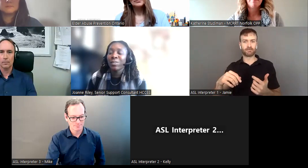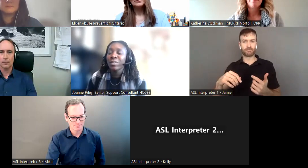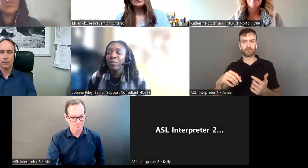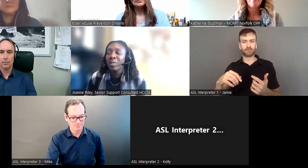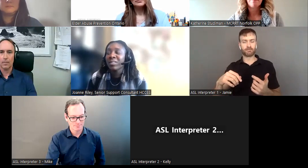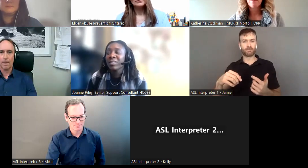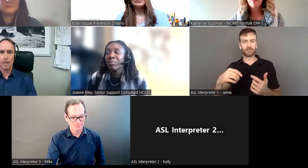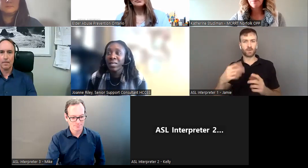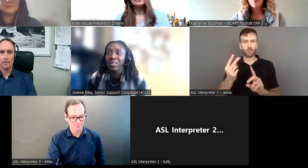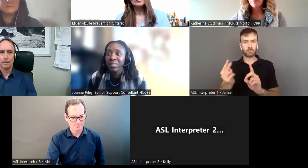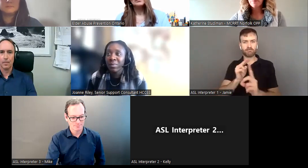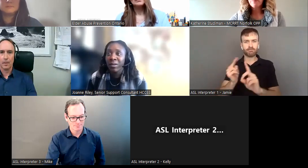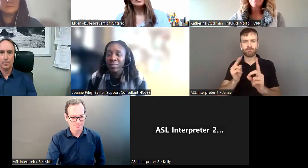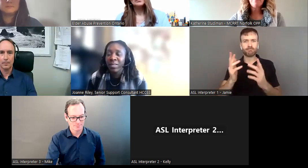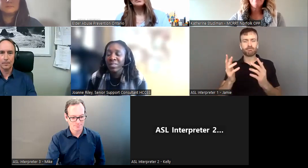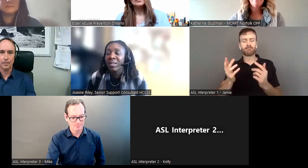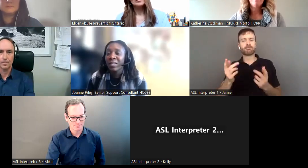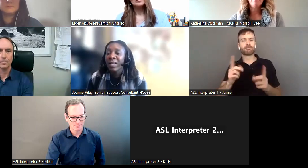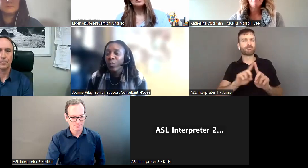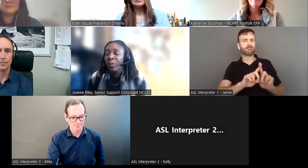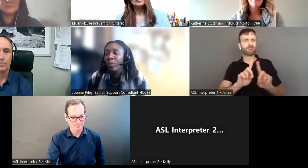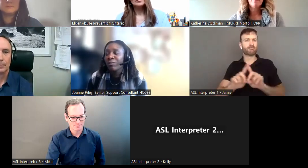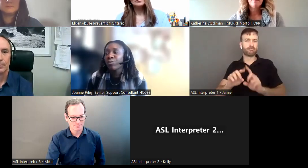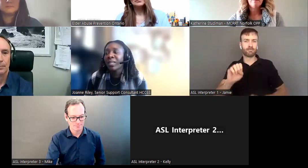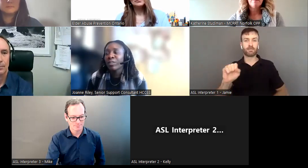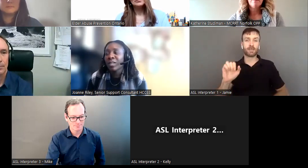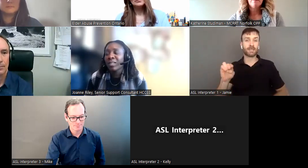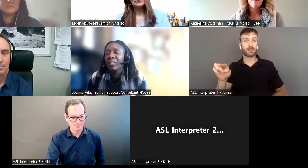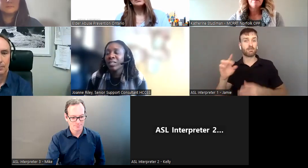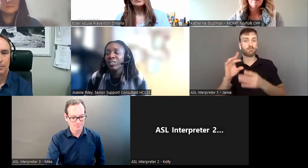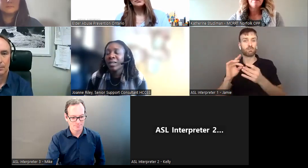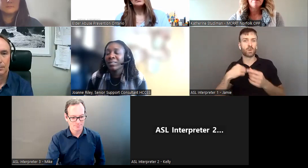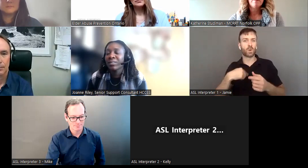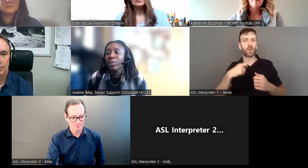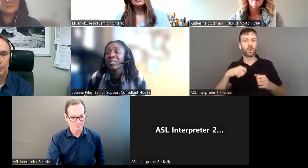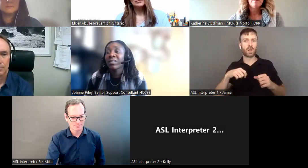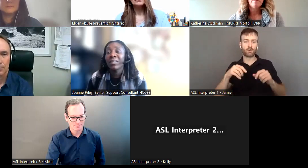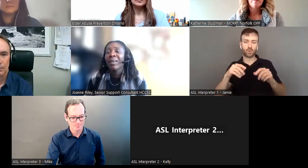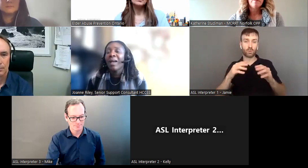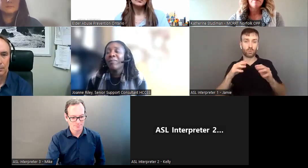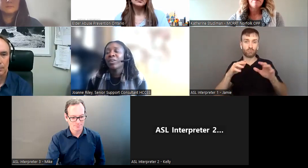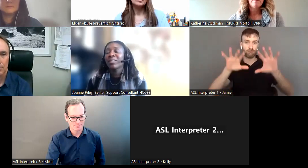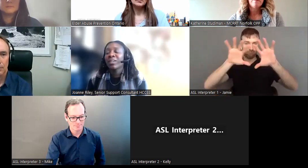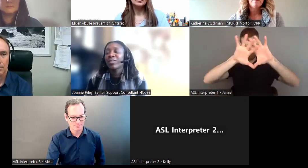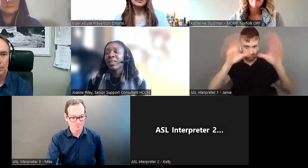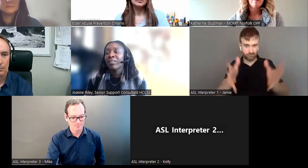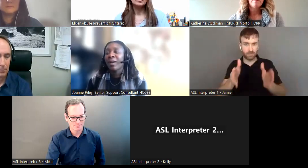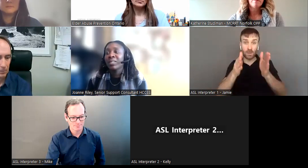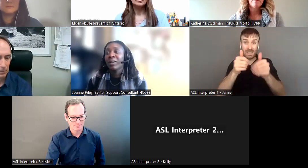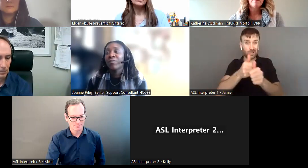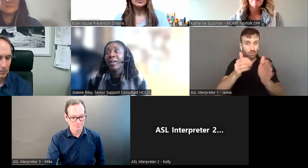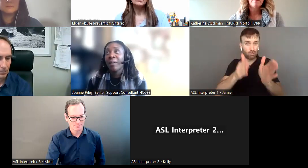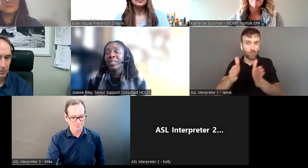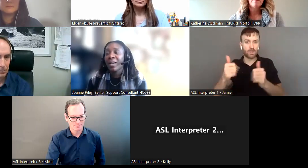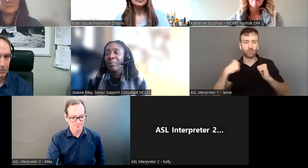looking at those different pieces, because yes, Sam said it, we really have to look at each client holistically, and then trying to understand